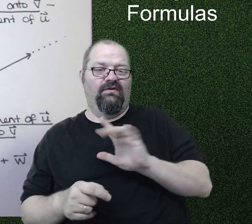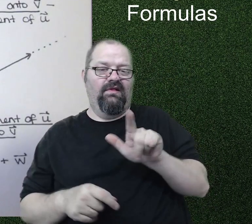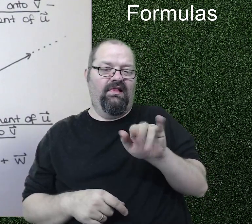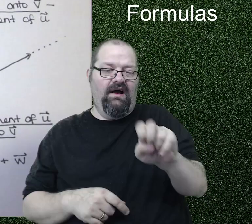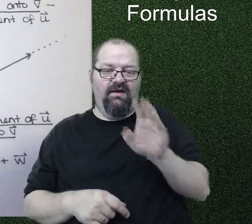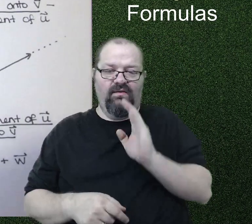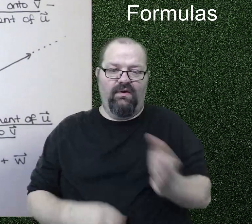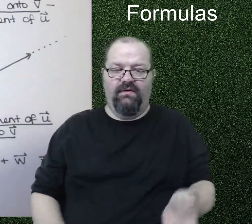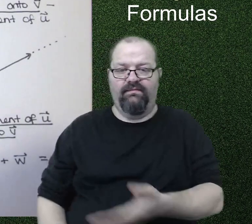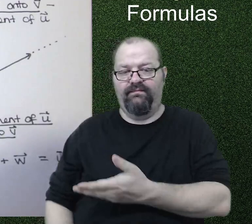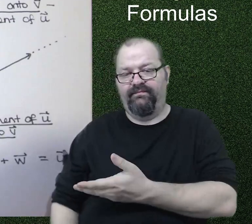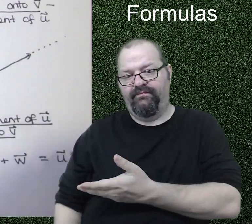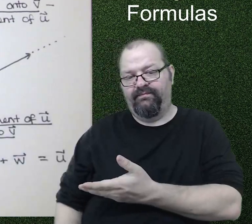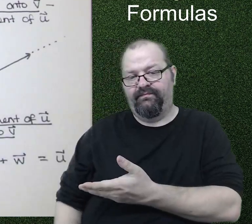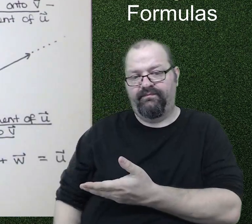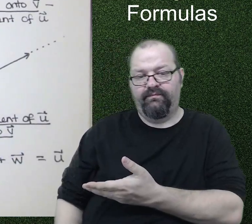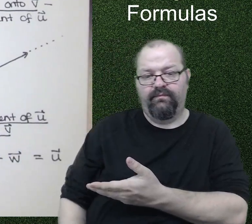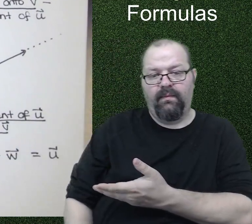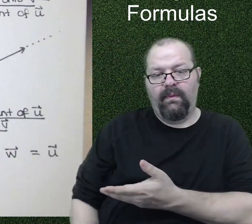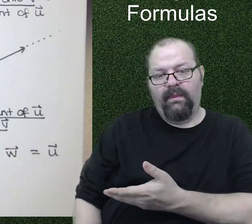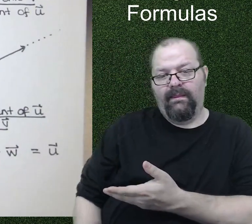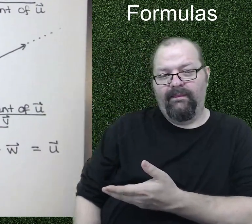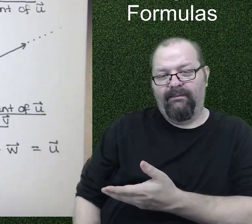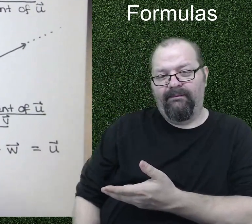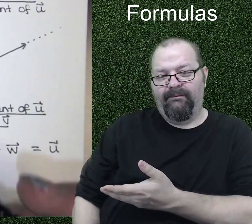plus W is going to equal U.